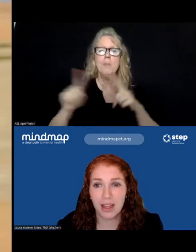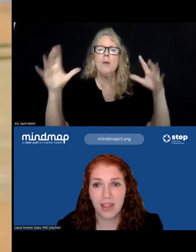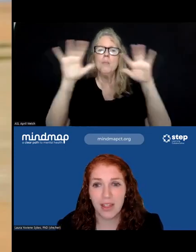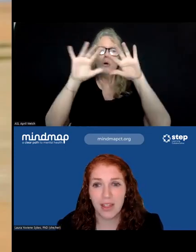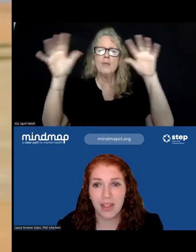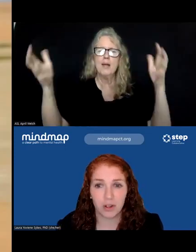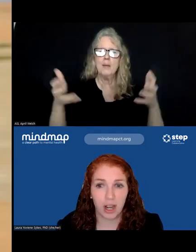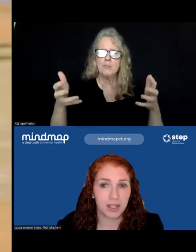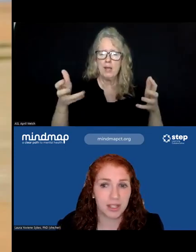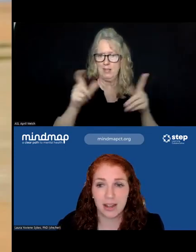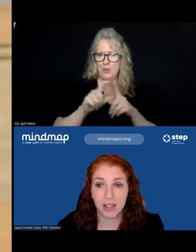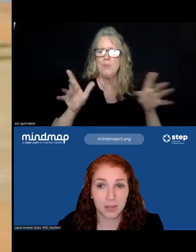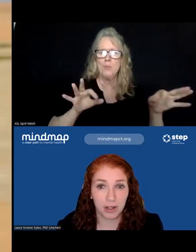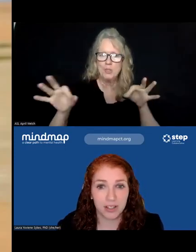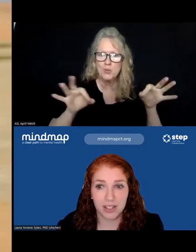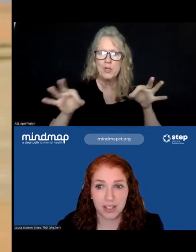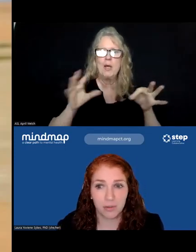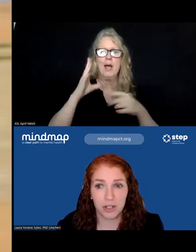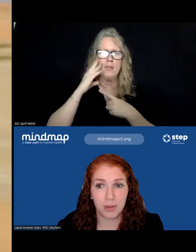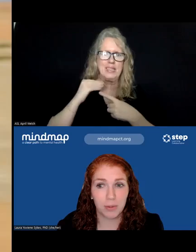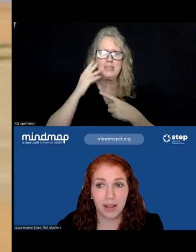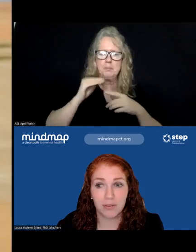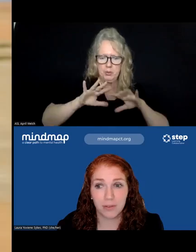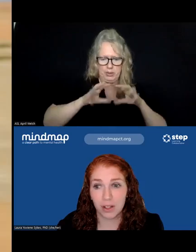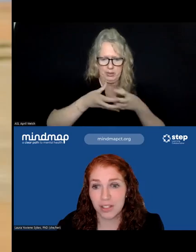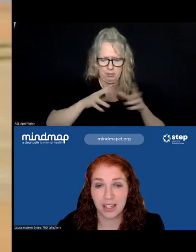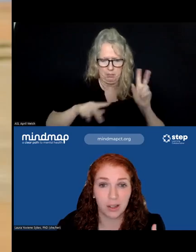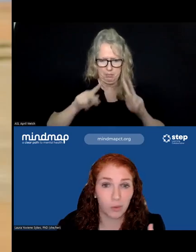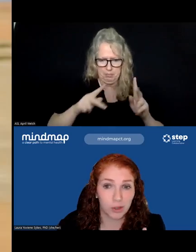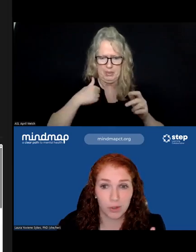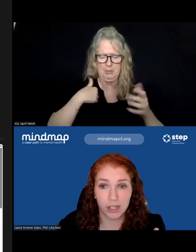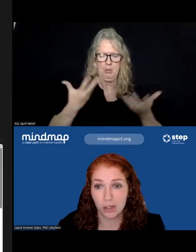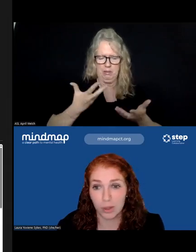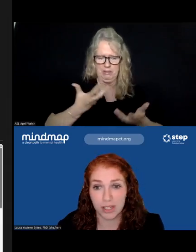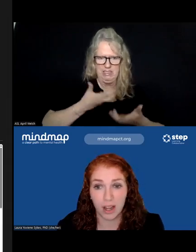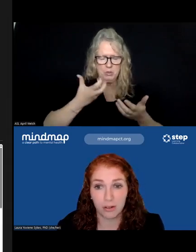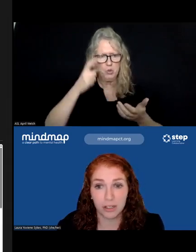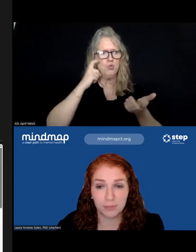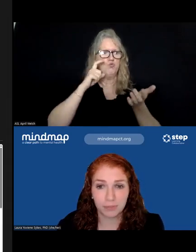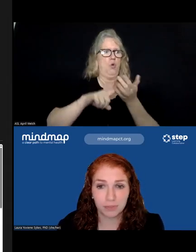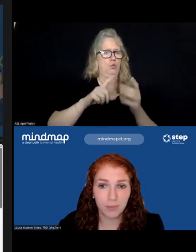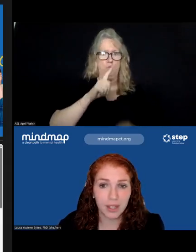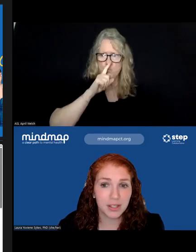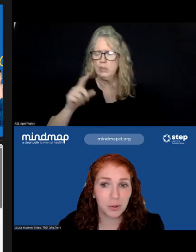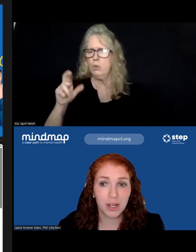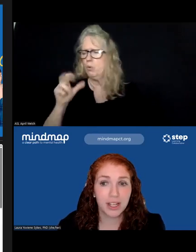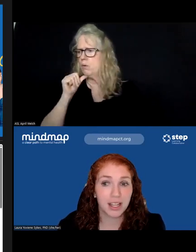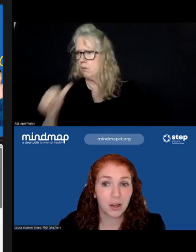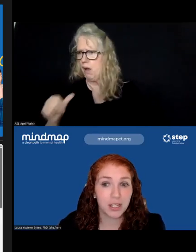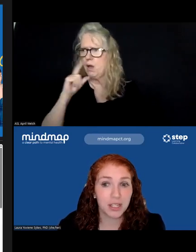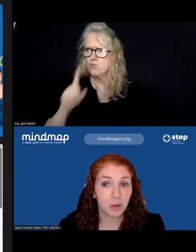term that describes a set of experiences in which people have difficulty telling what's real or what's not real. And